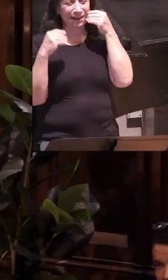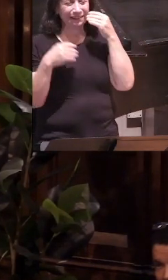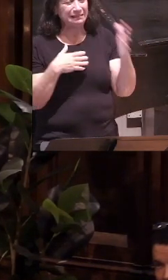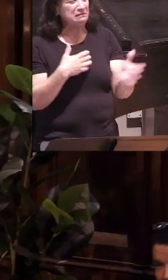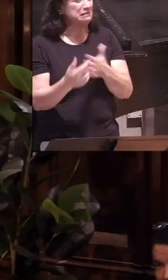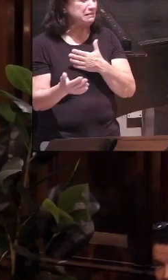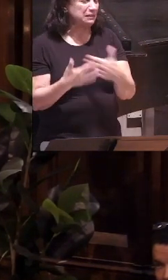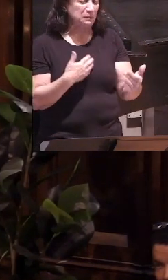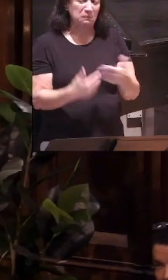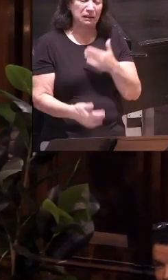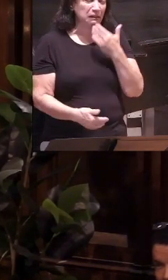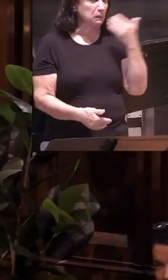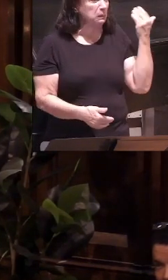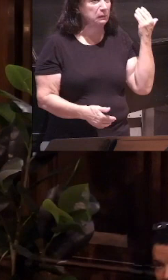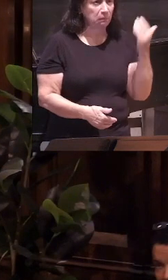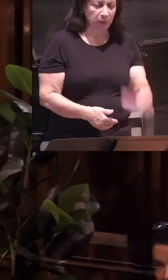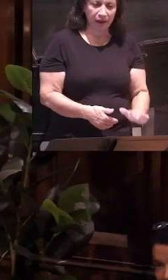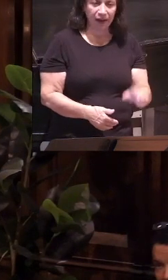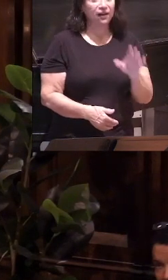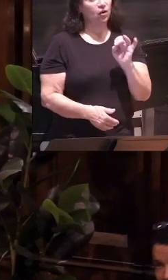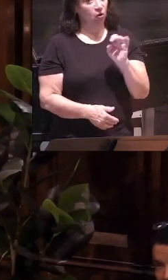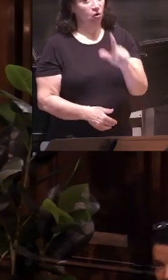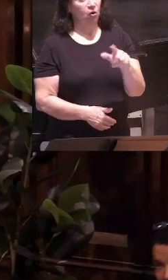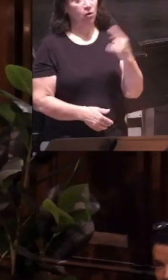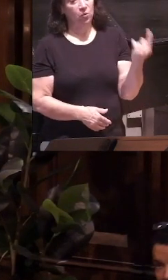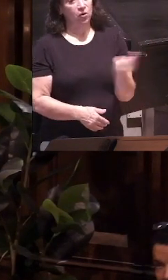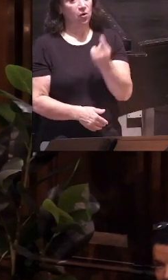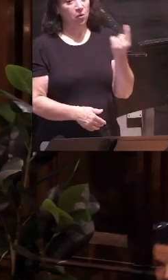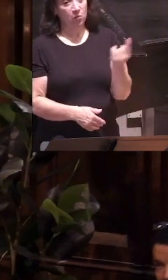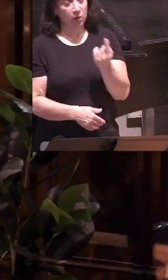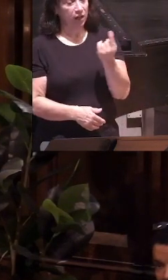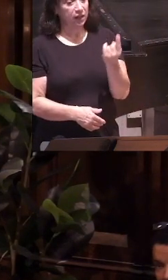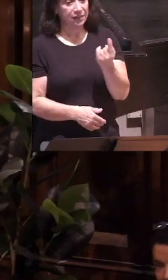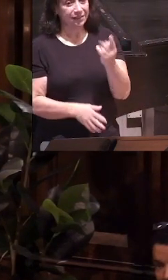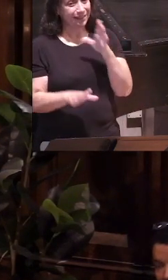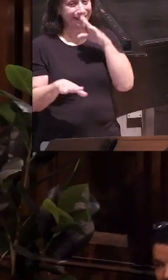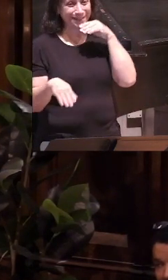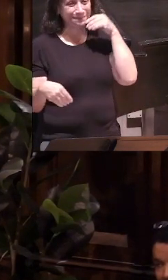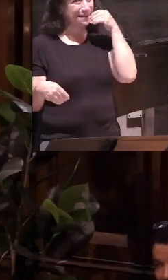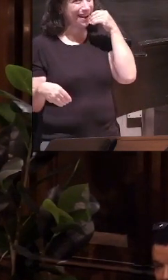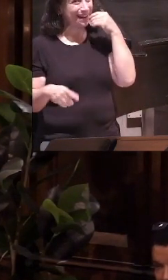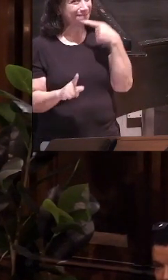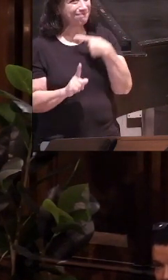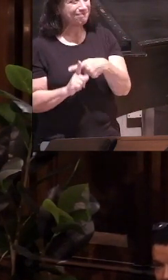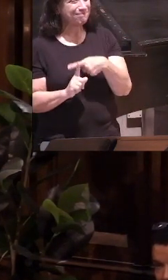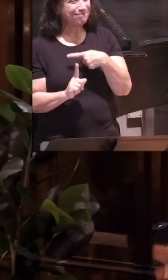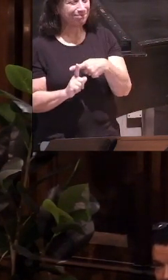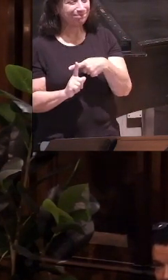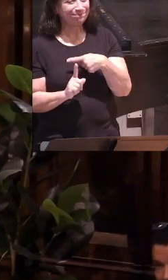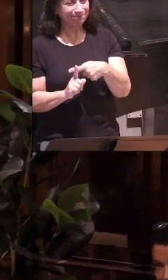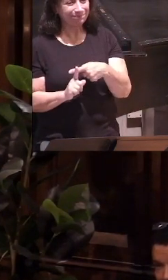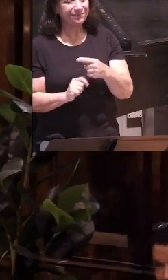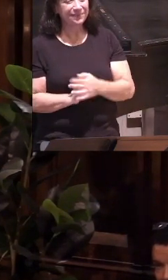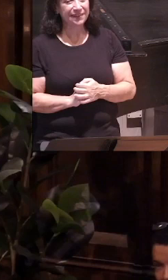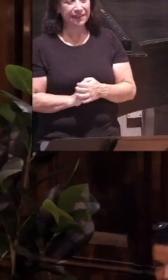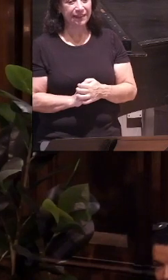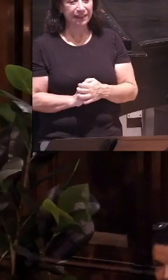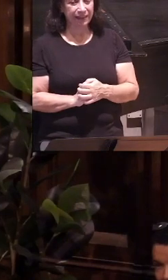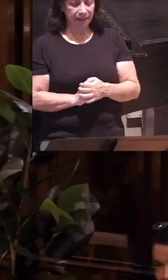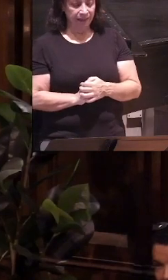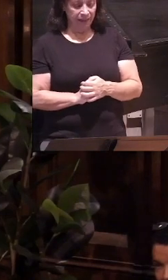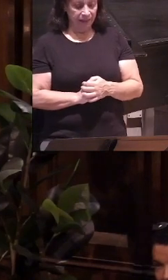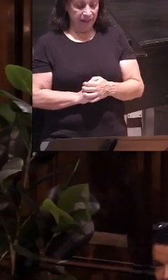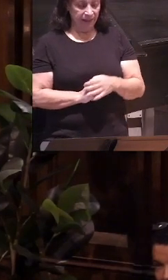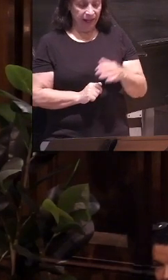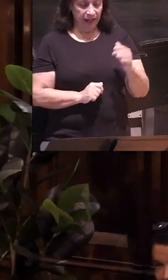bad it got, Earl was always smiling. And there's a former